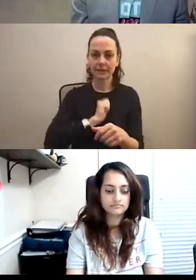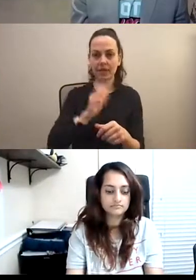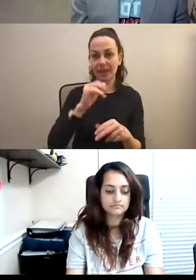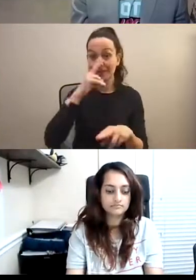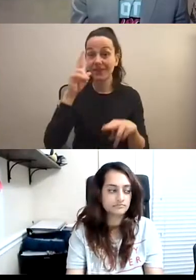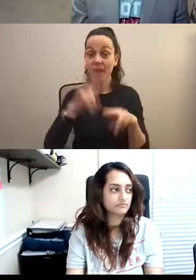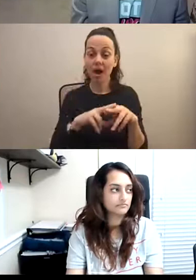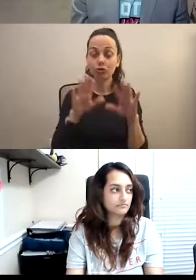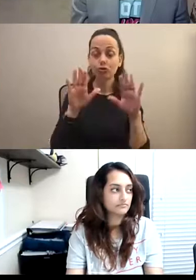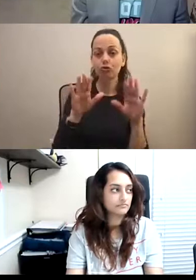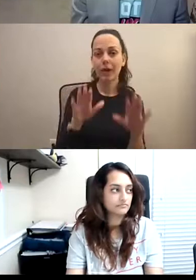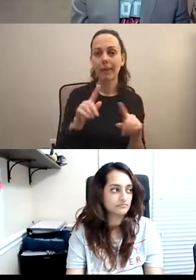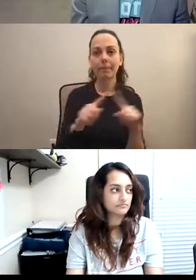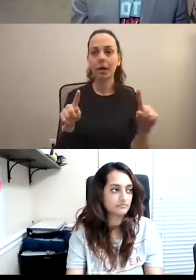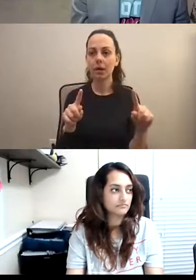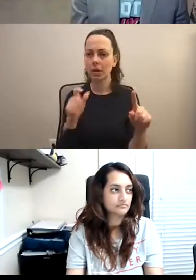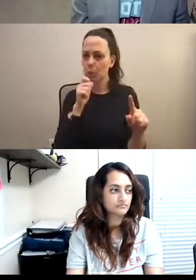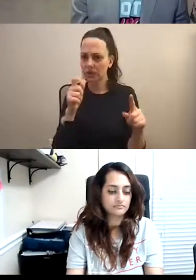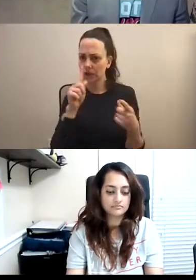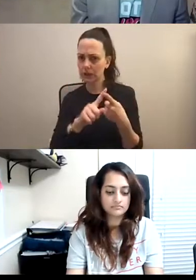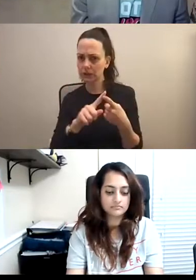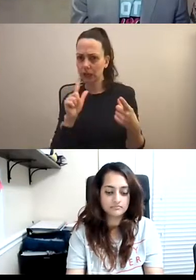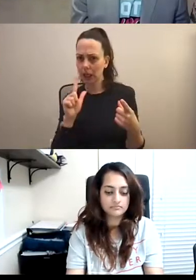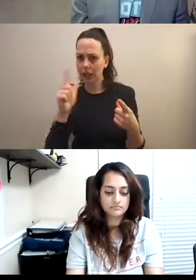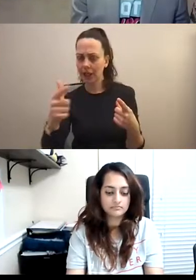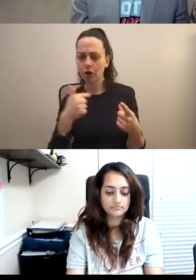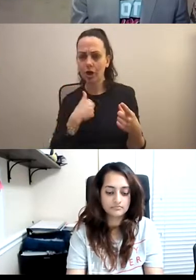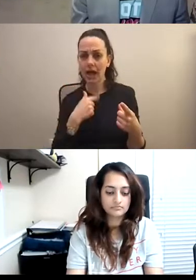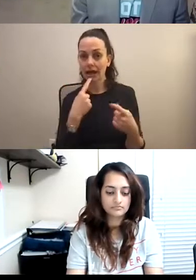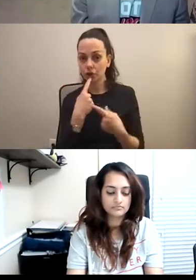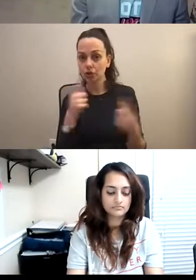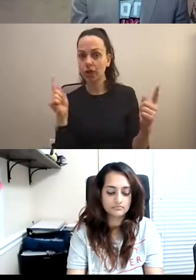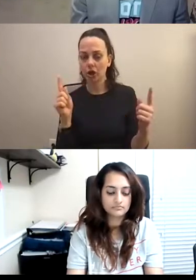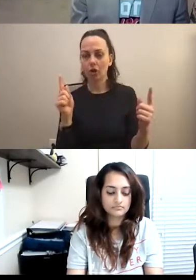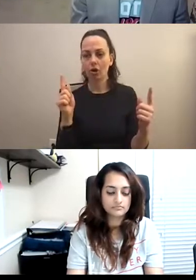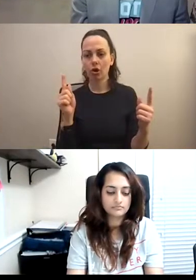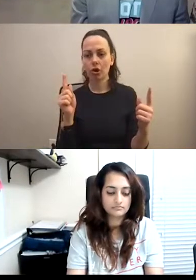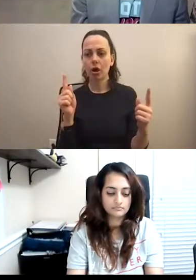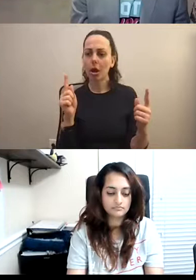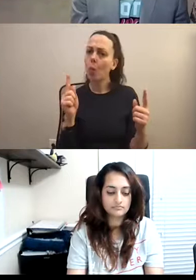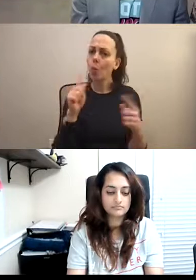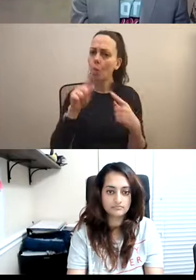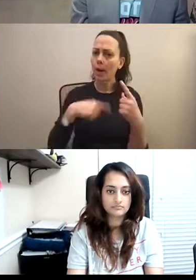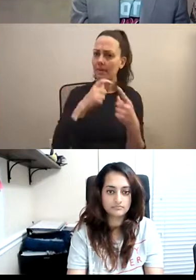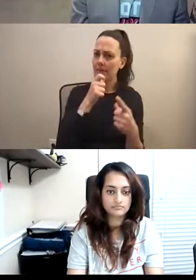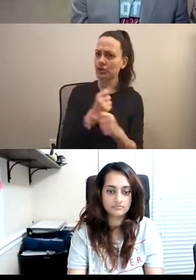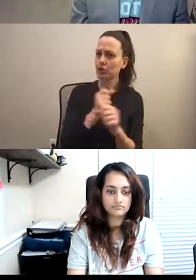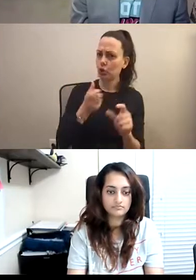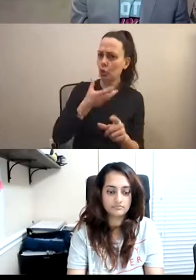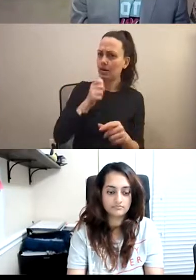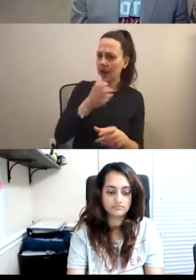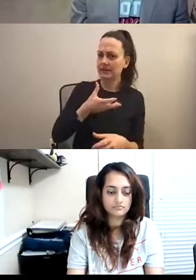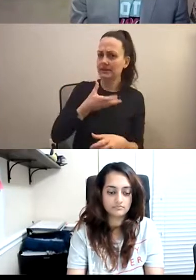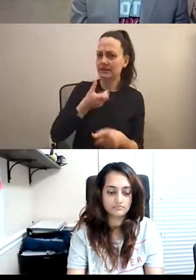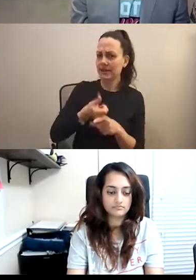great, but it wasn't until I shared the times where I was feeling insecure, the things I didn't like about myself, the stuff